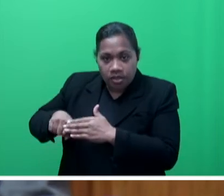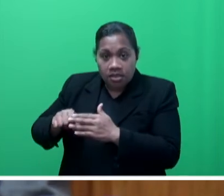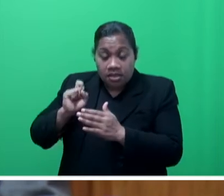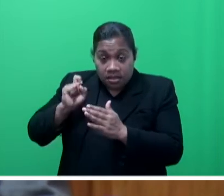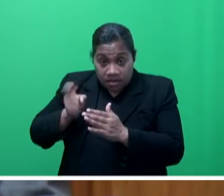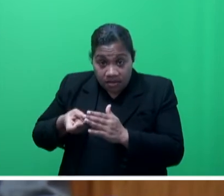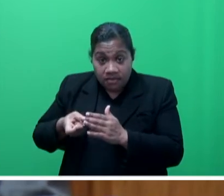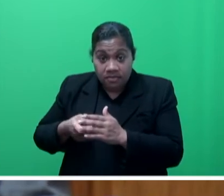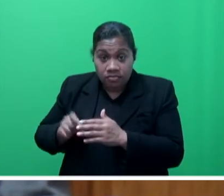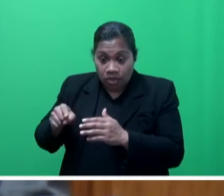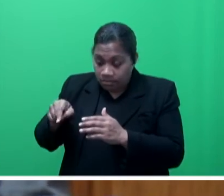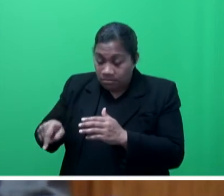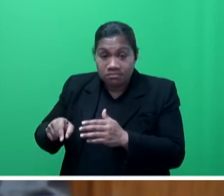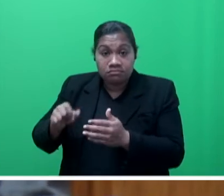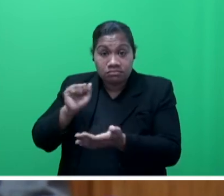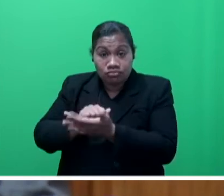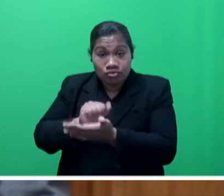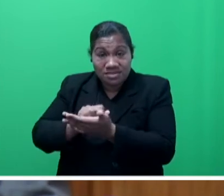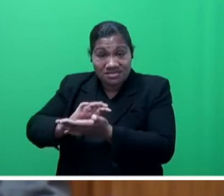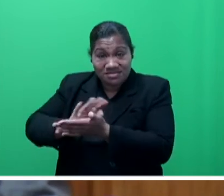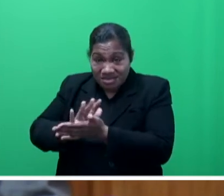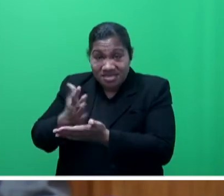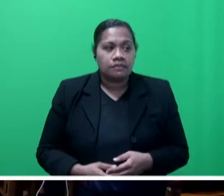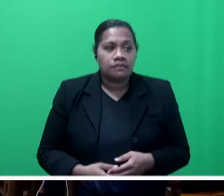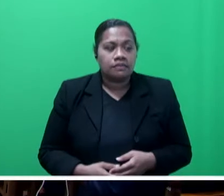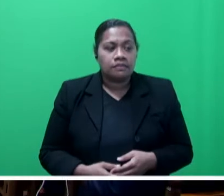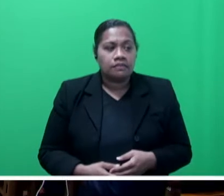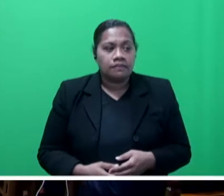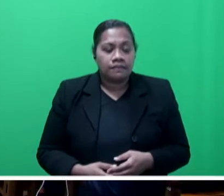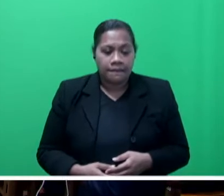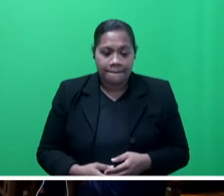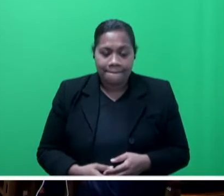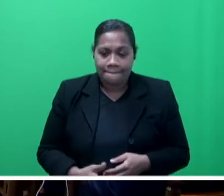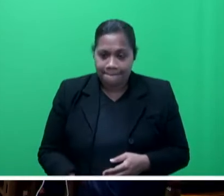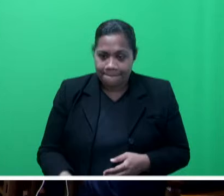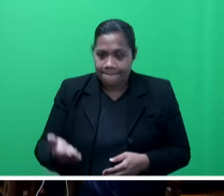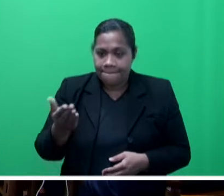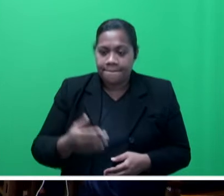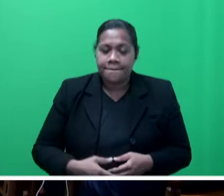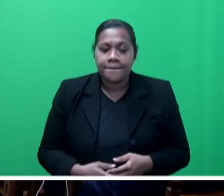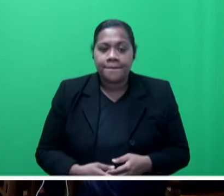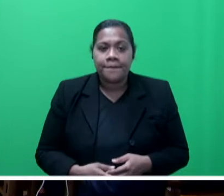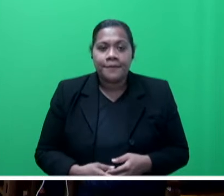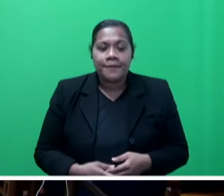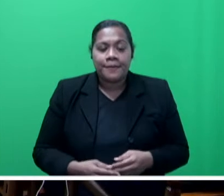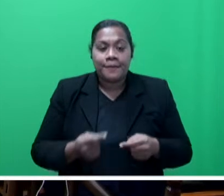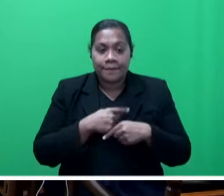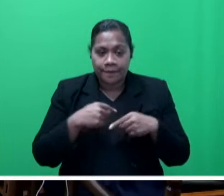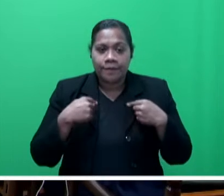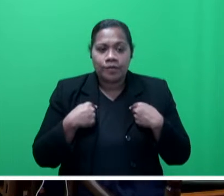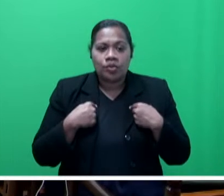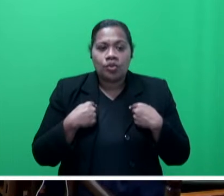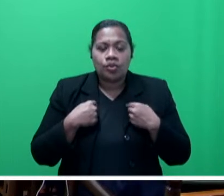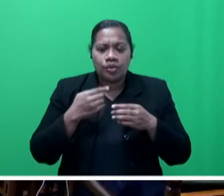still heavily contaminated, then the borehole is decommissioned. Mr. Speaker, sir, we have had the occasion of working